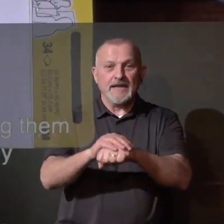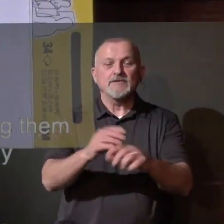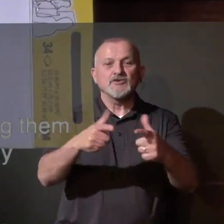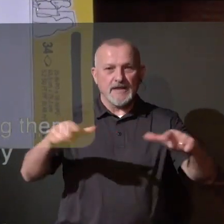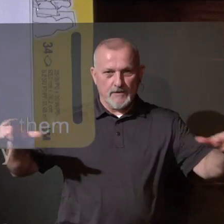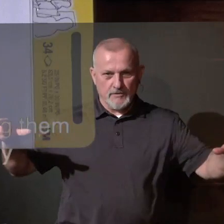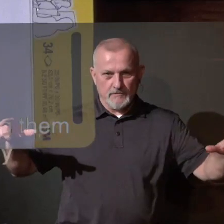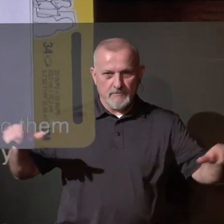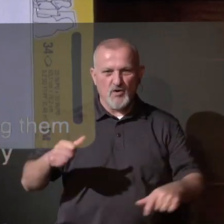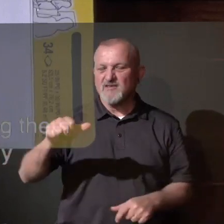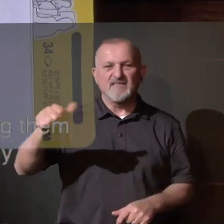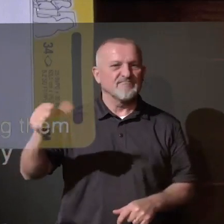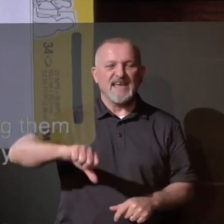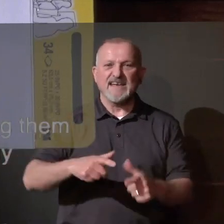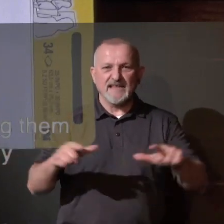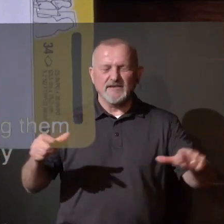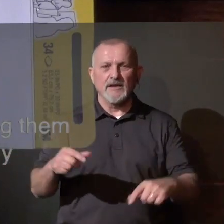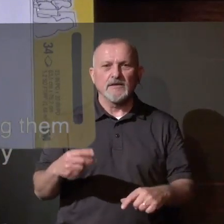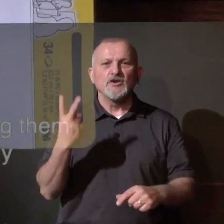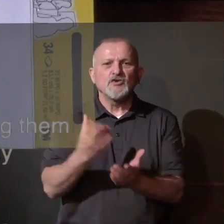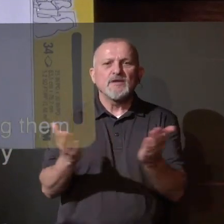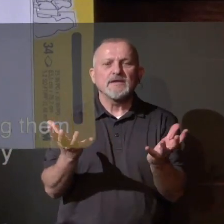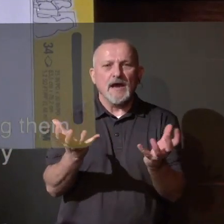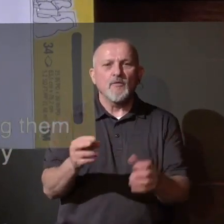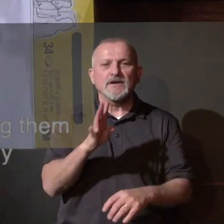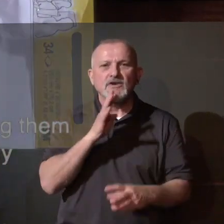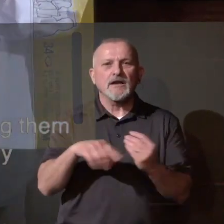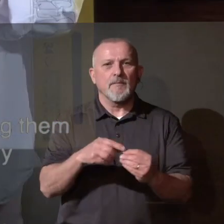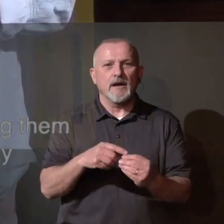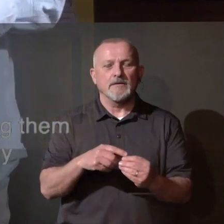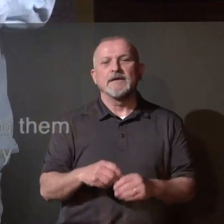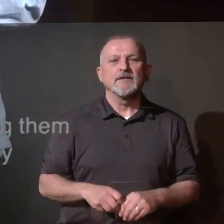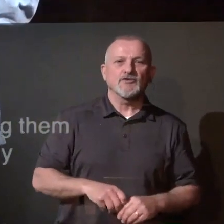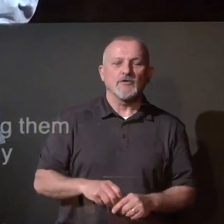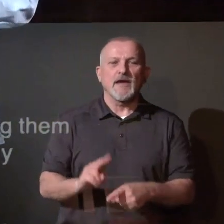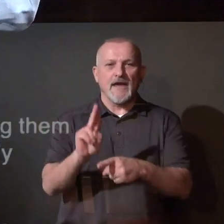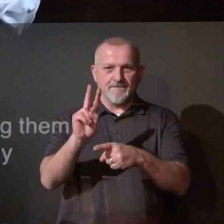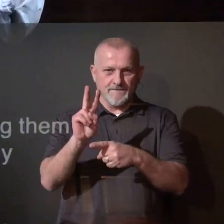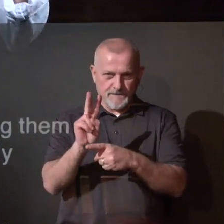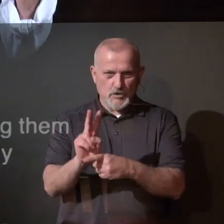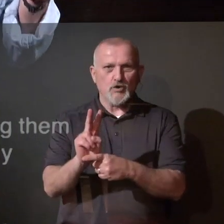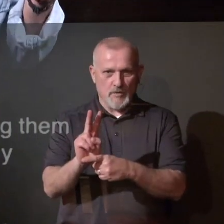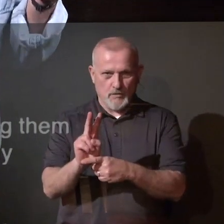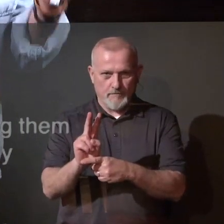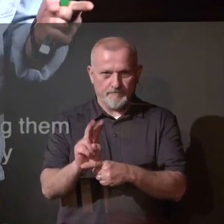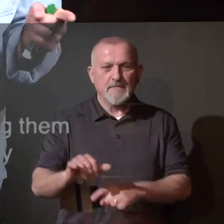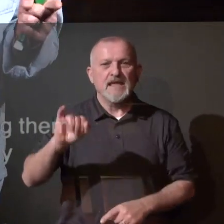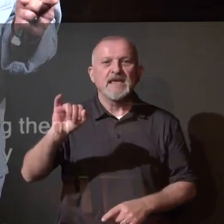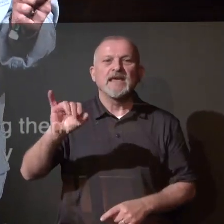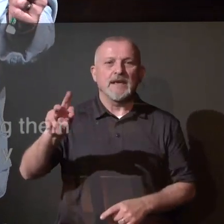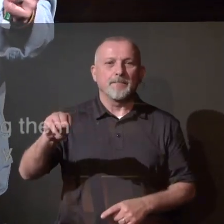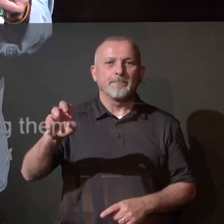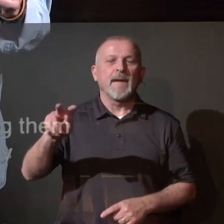English language or any language, we know that we have two things that I want to talk about. We have an imperative verb, and we have things called